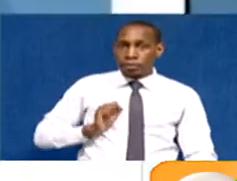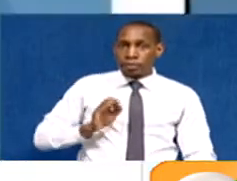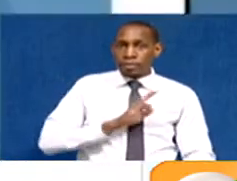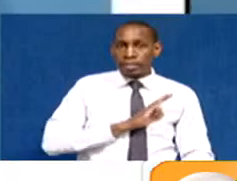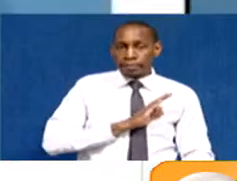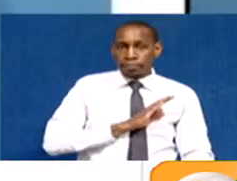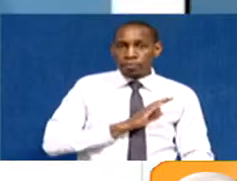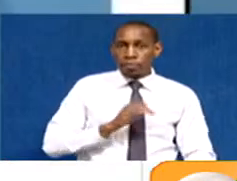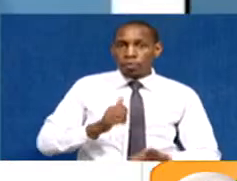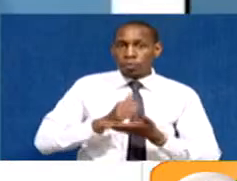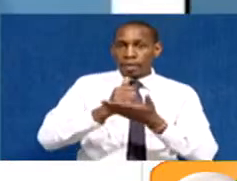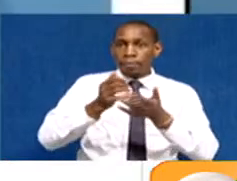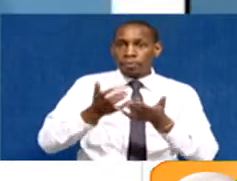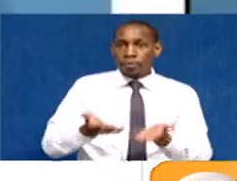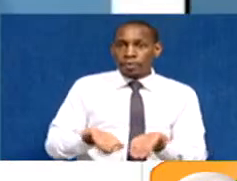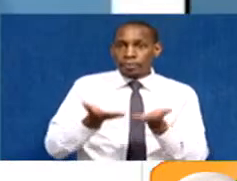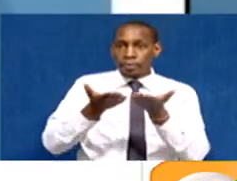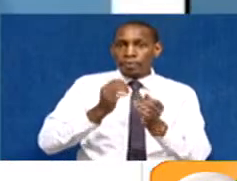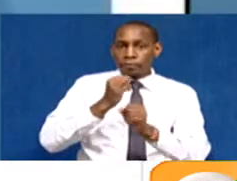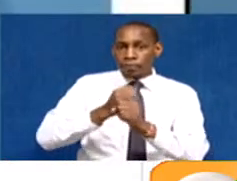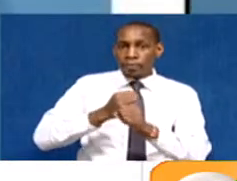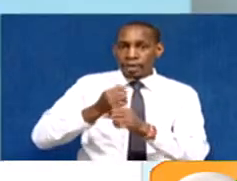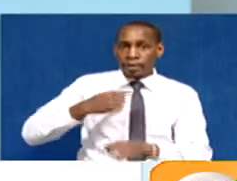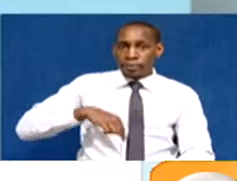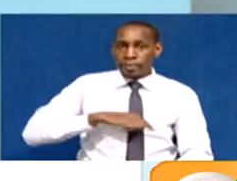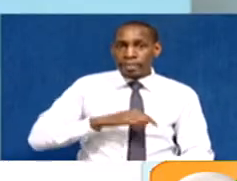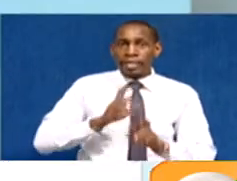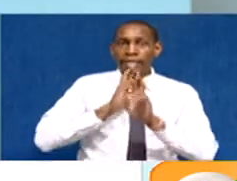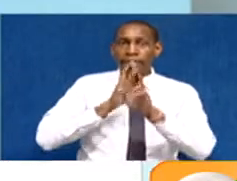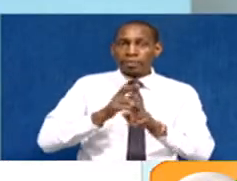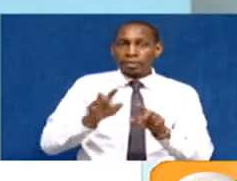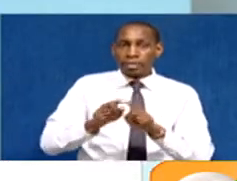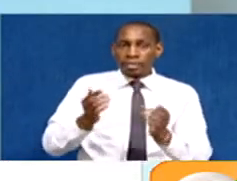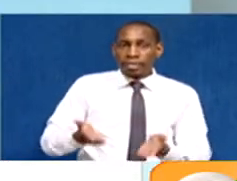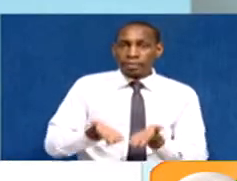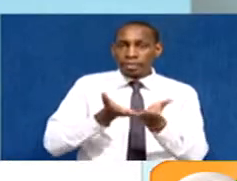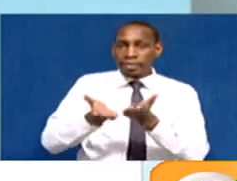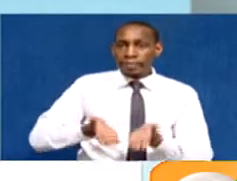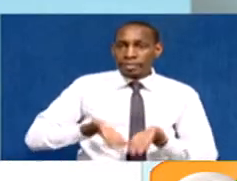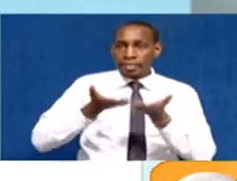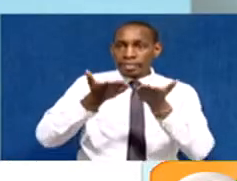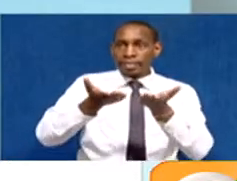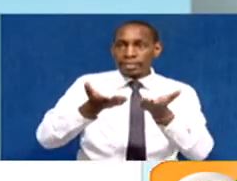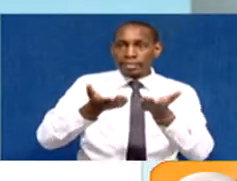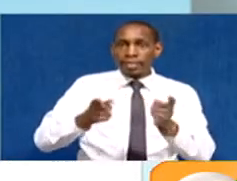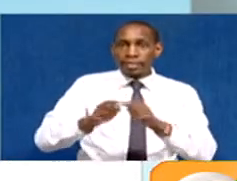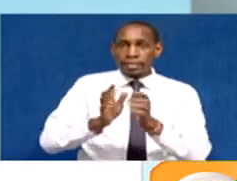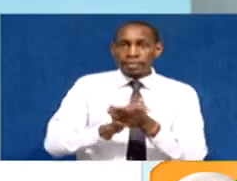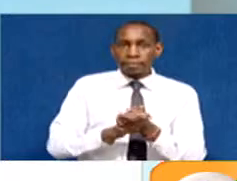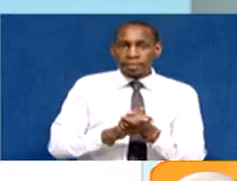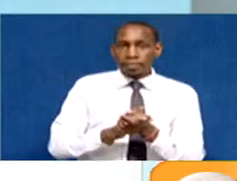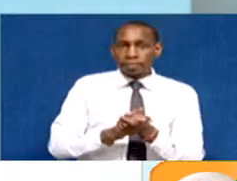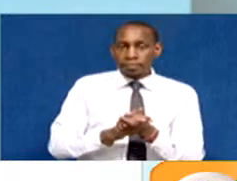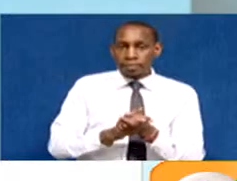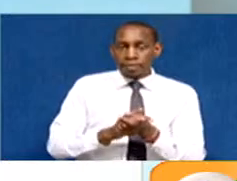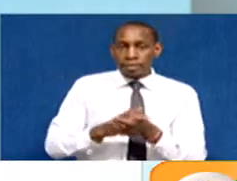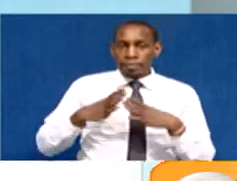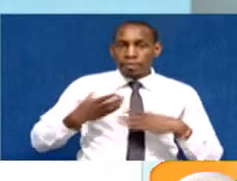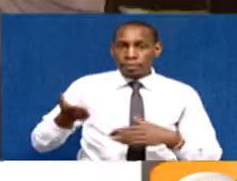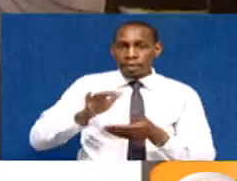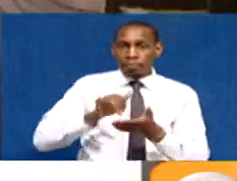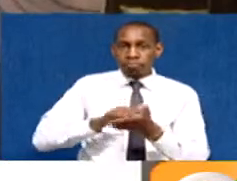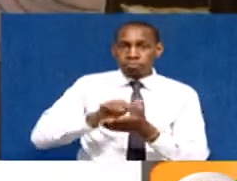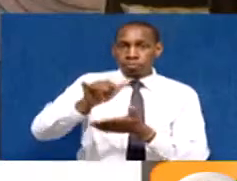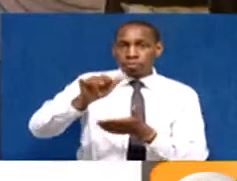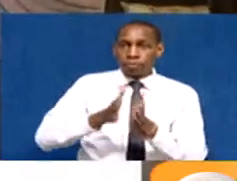board to help improve our performance, our results, improve our service delivery, and so getting people back to fly with